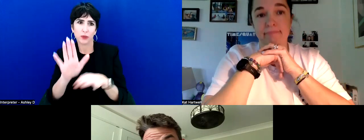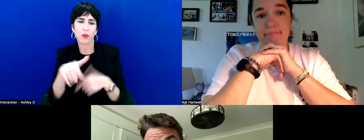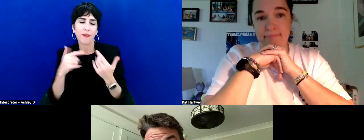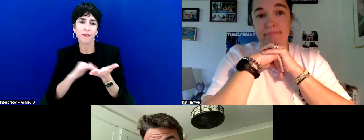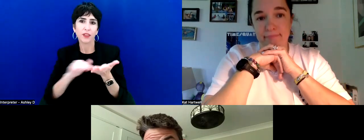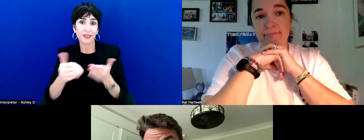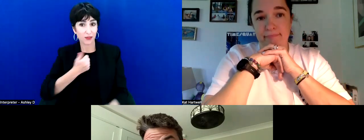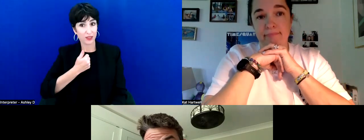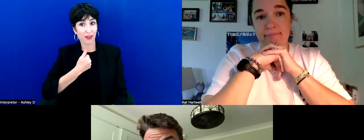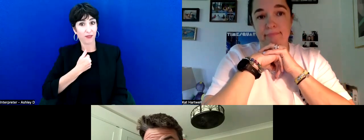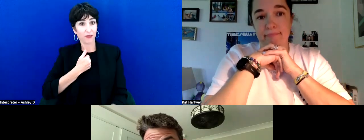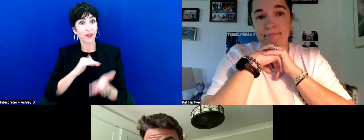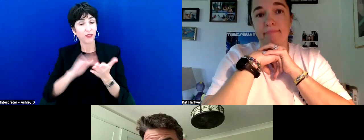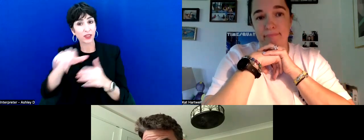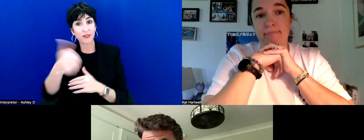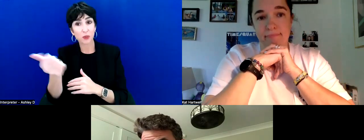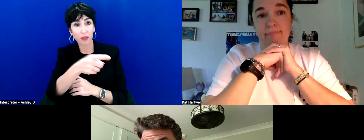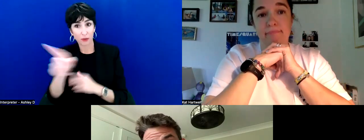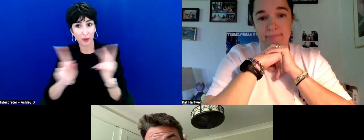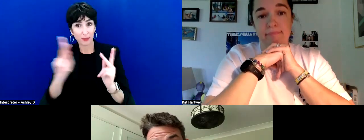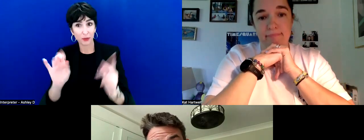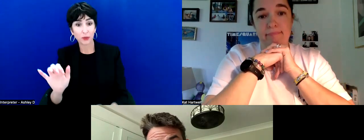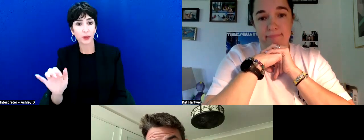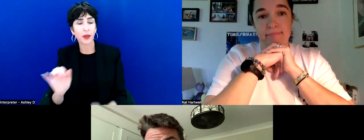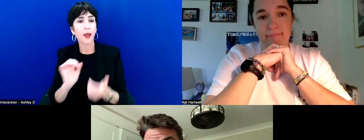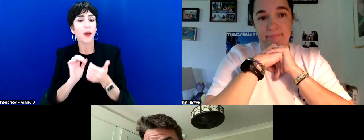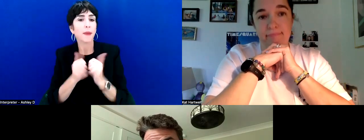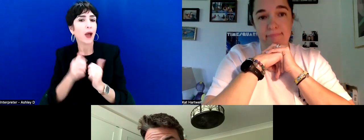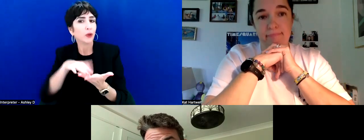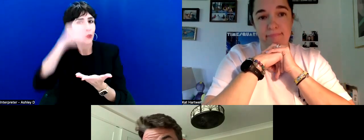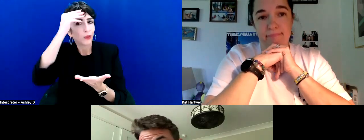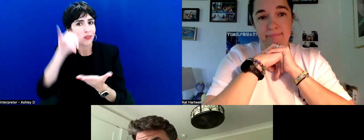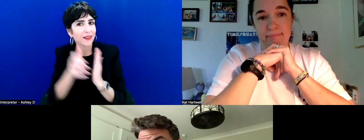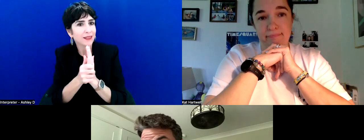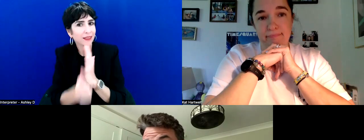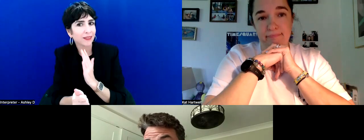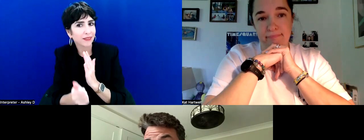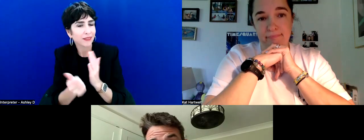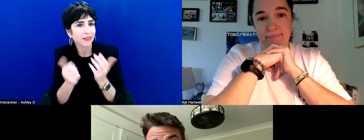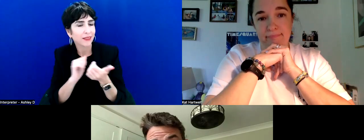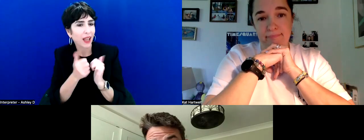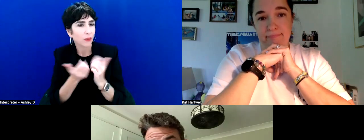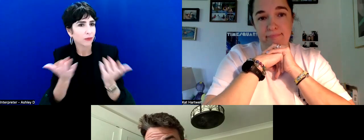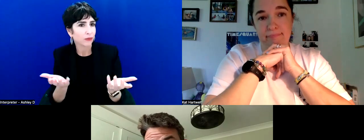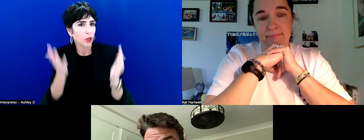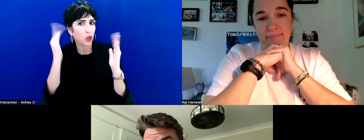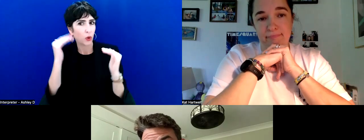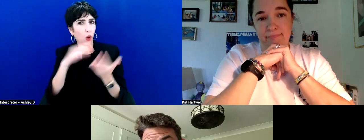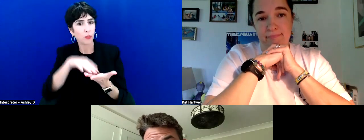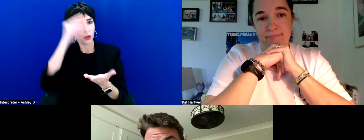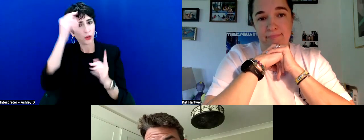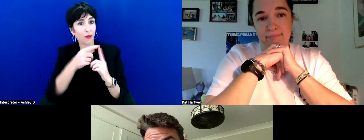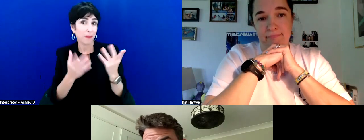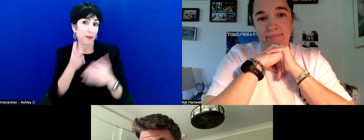Forgiveness to yourself, forgiveness to others. But how do you learn forgiveness, right? You would hope that you'd learn it from maybe